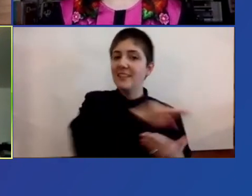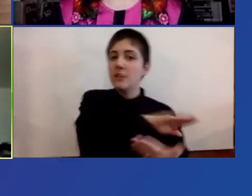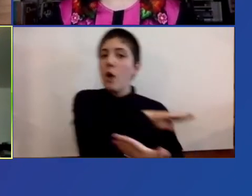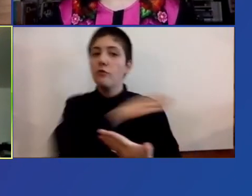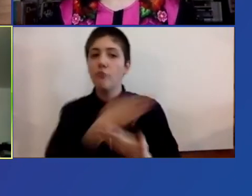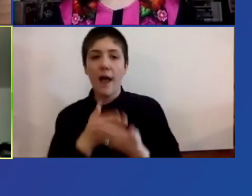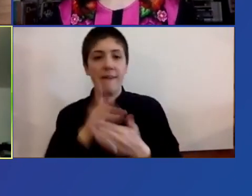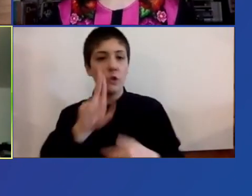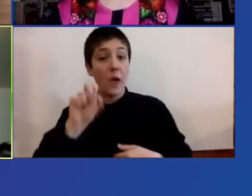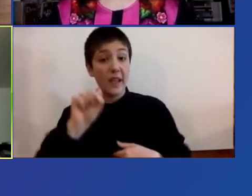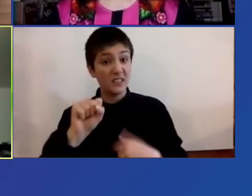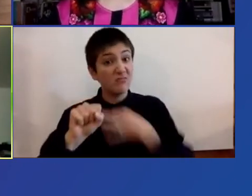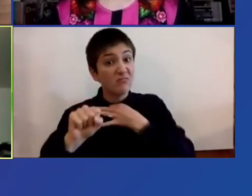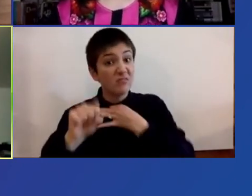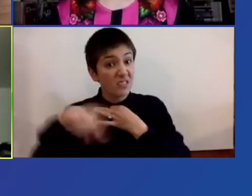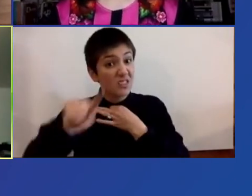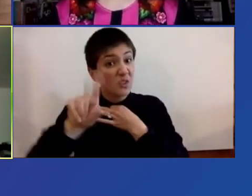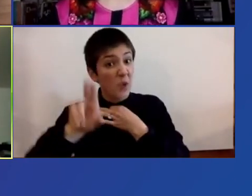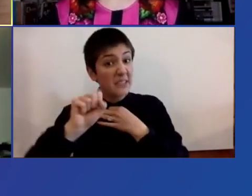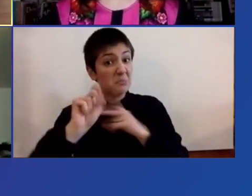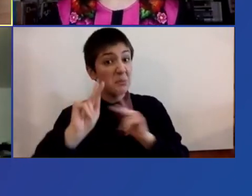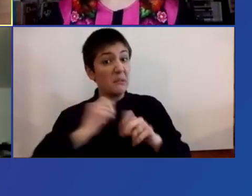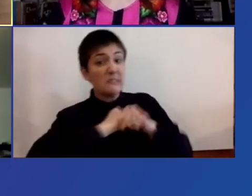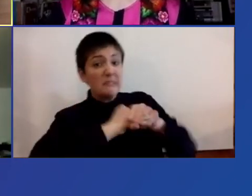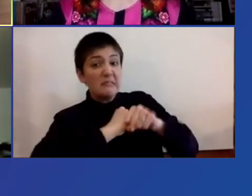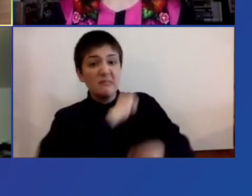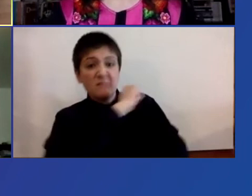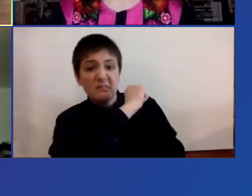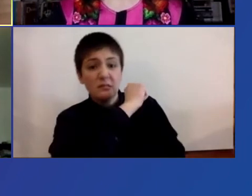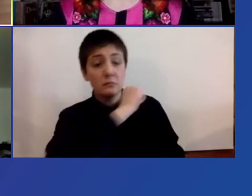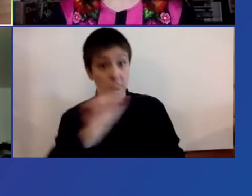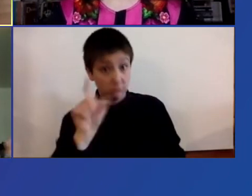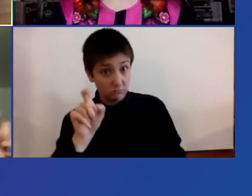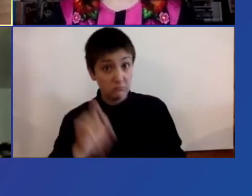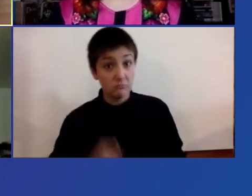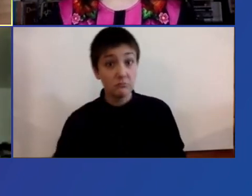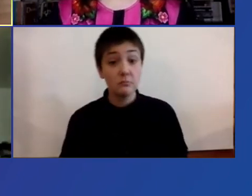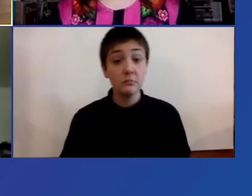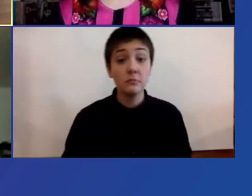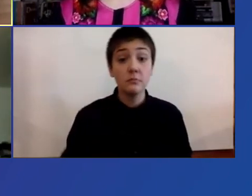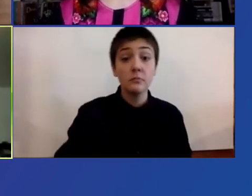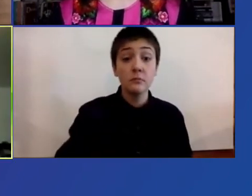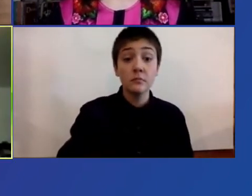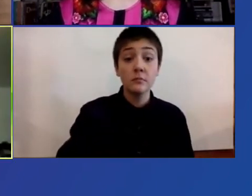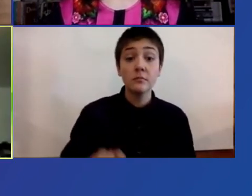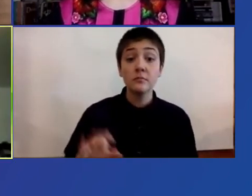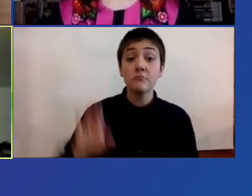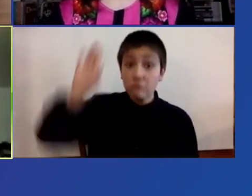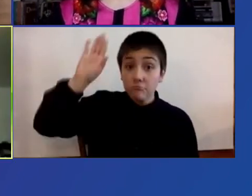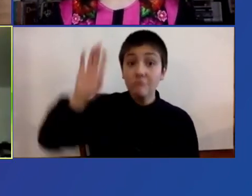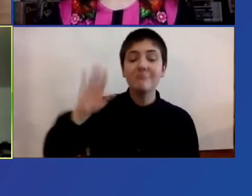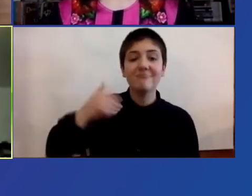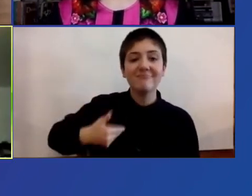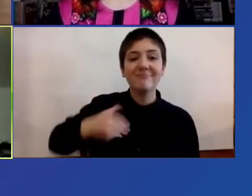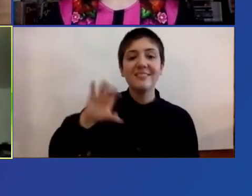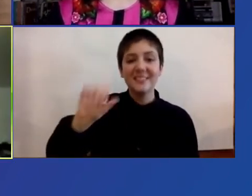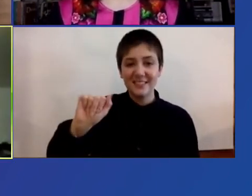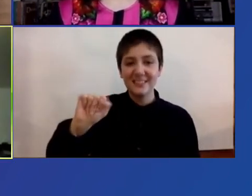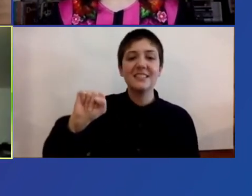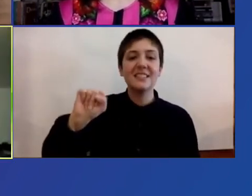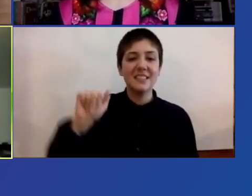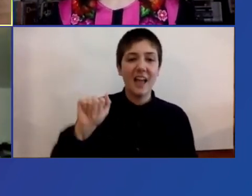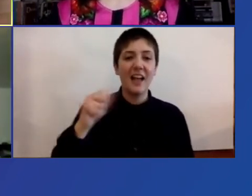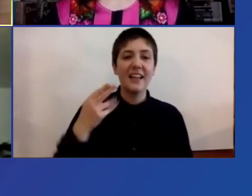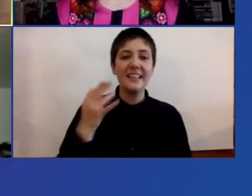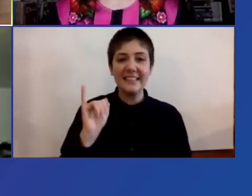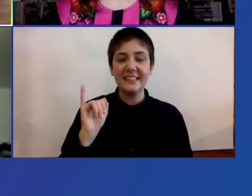United States? Yes, go ahead, Sahi. Sahi here,